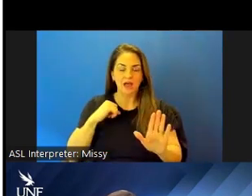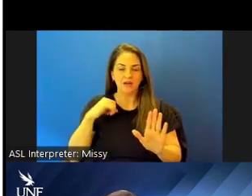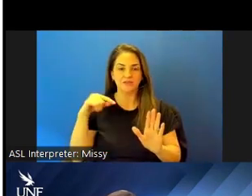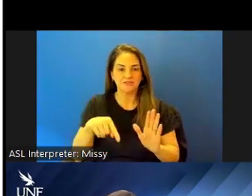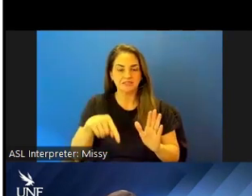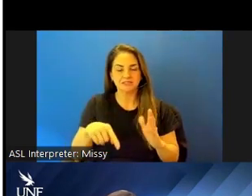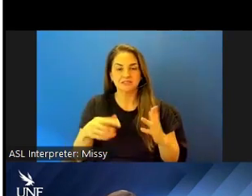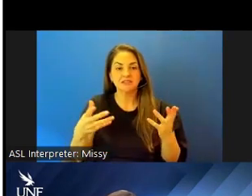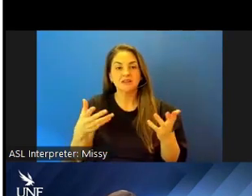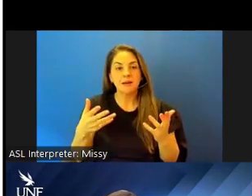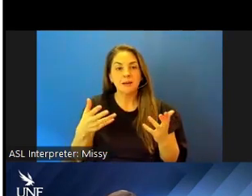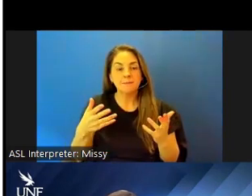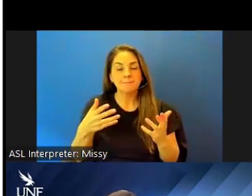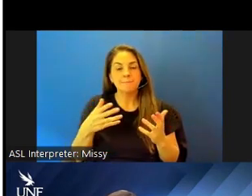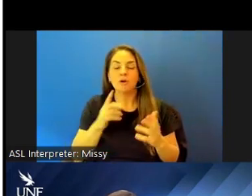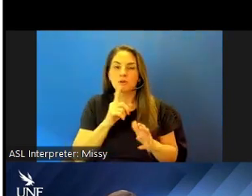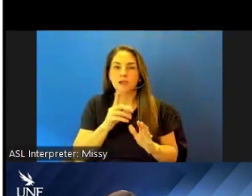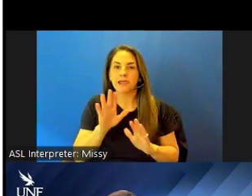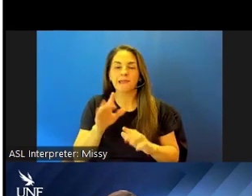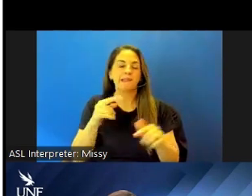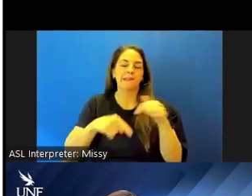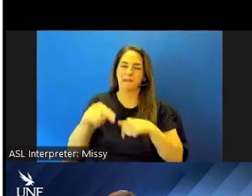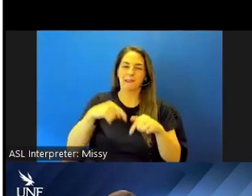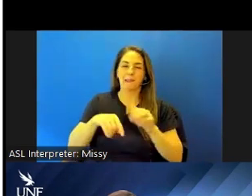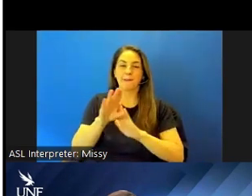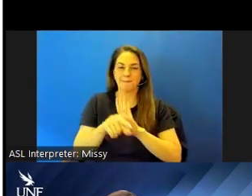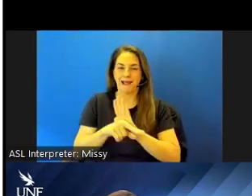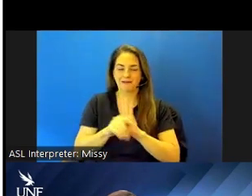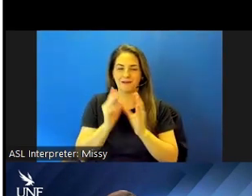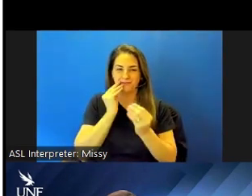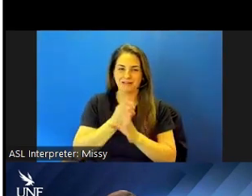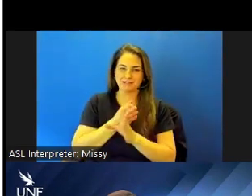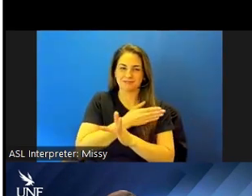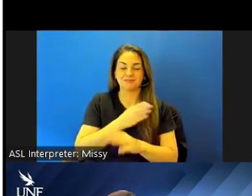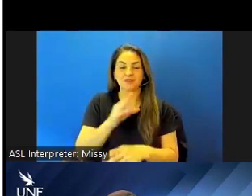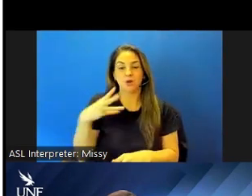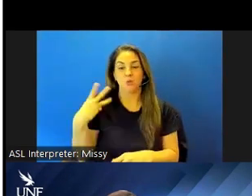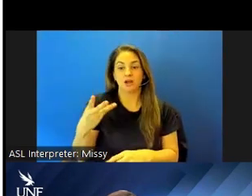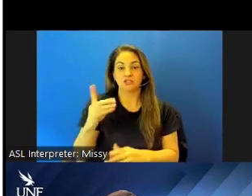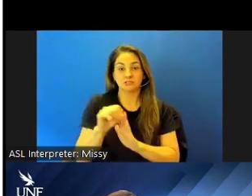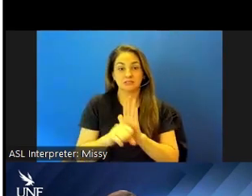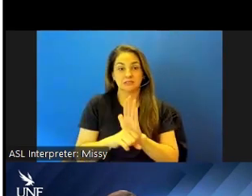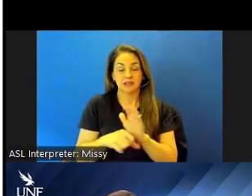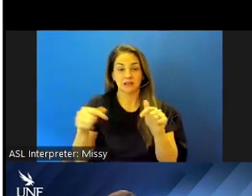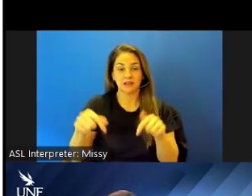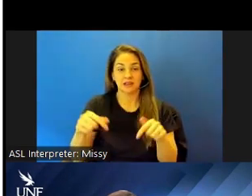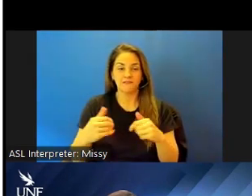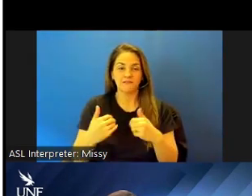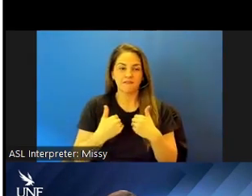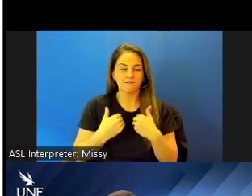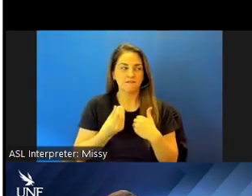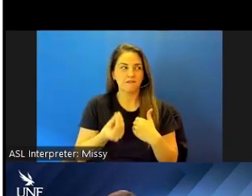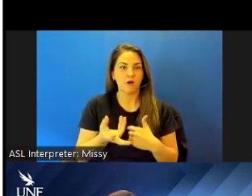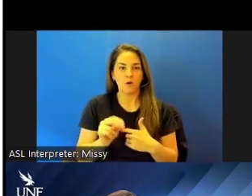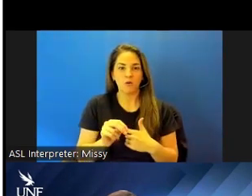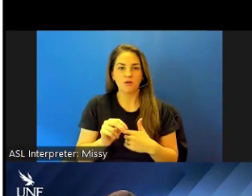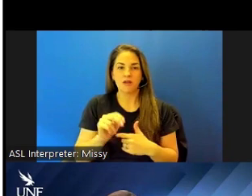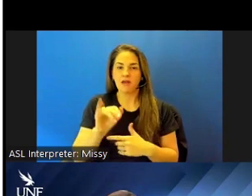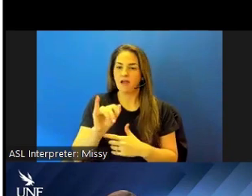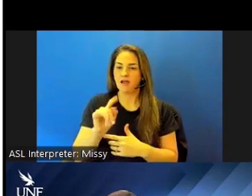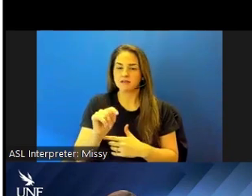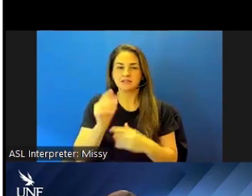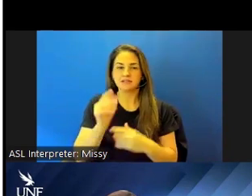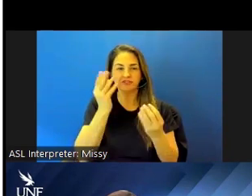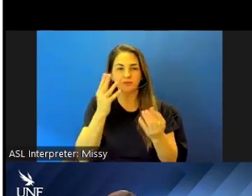is well, some background information. Washington State, we have our own information and